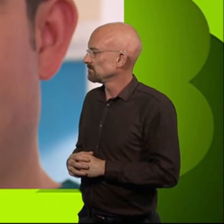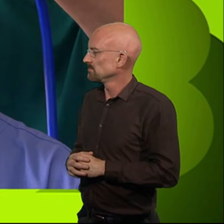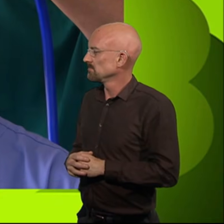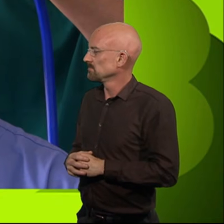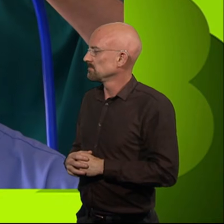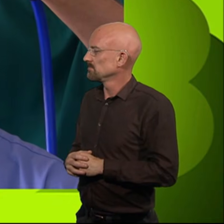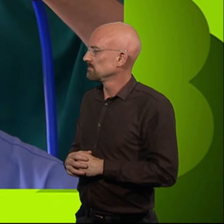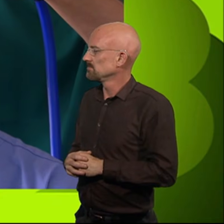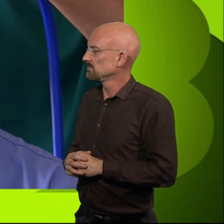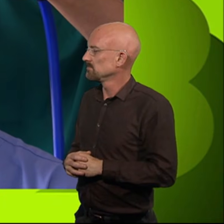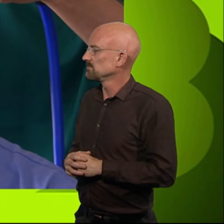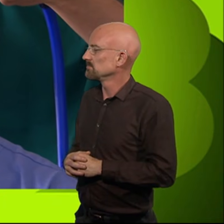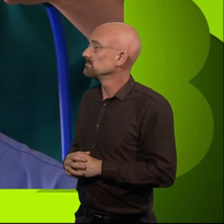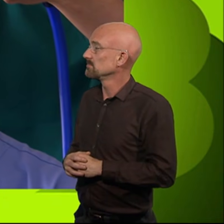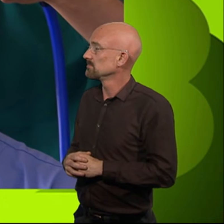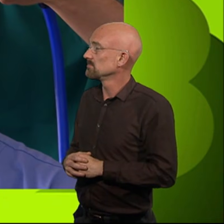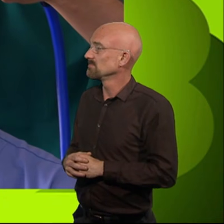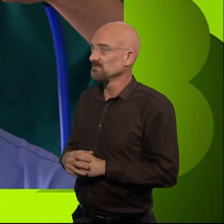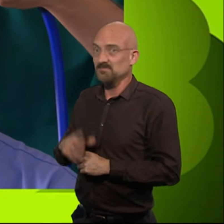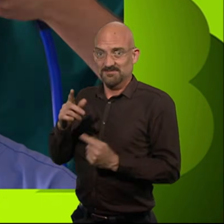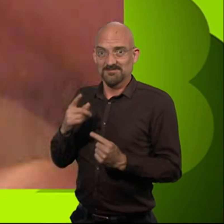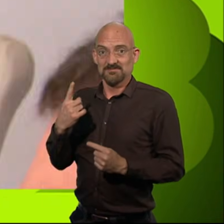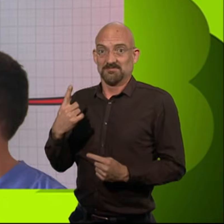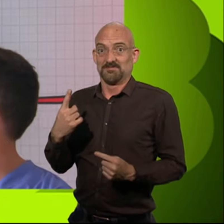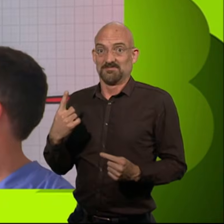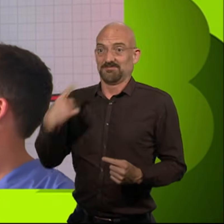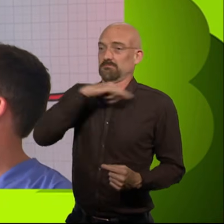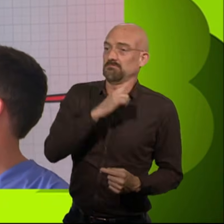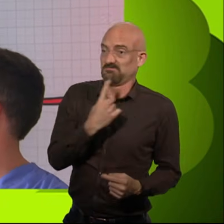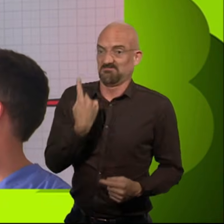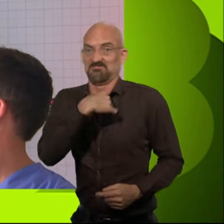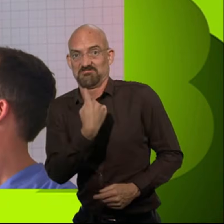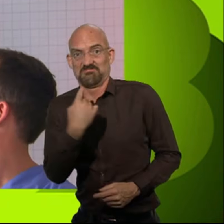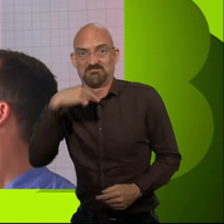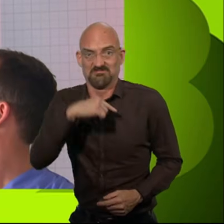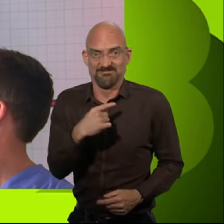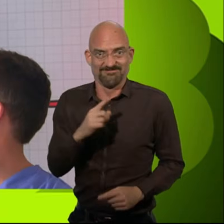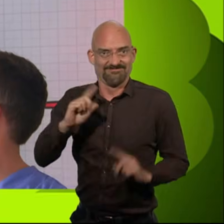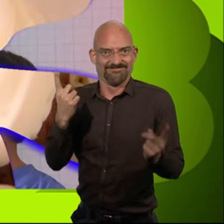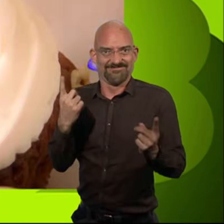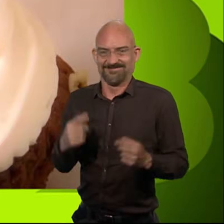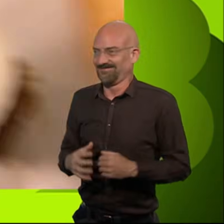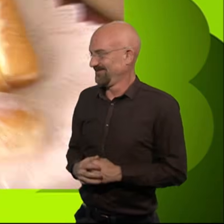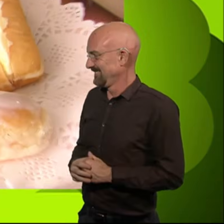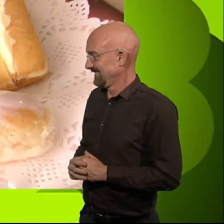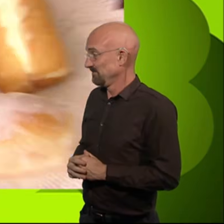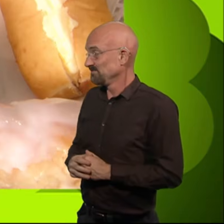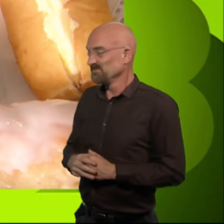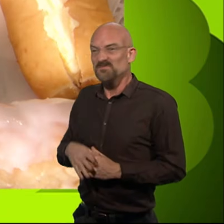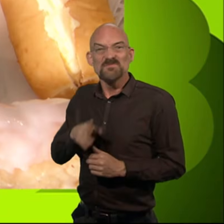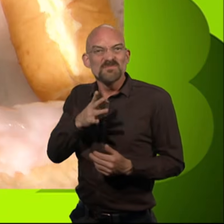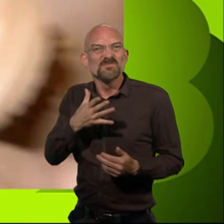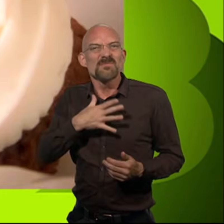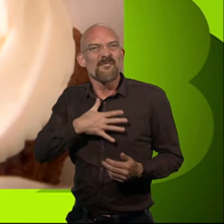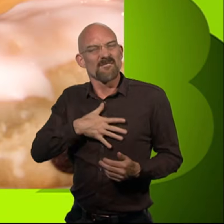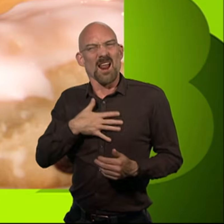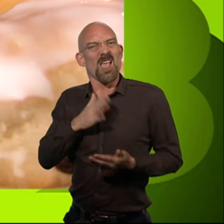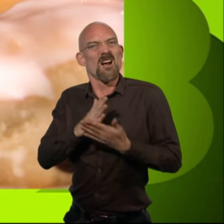brain, and look, his right hand is all over the place. I feel like a cup of tea. That sounds lovely.